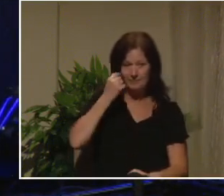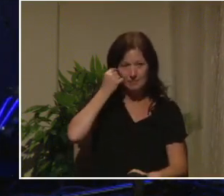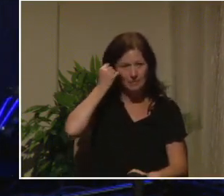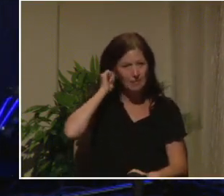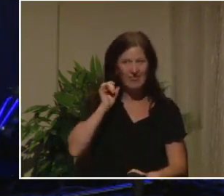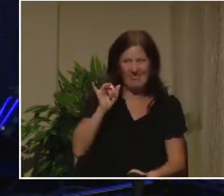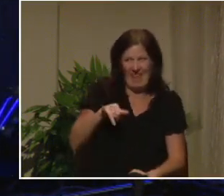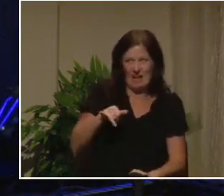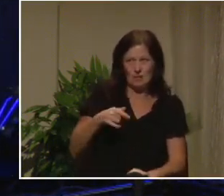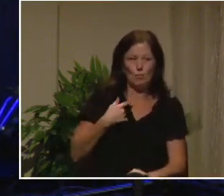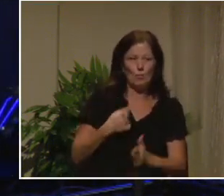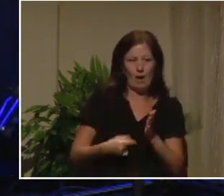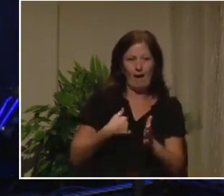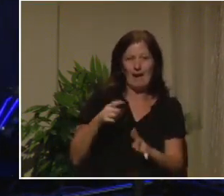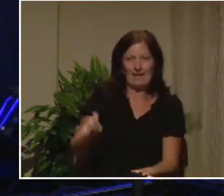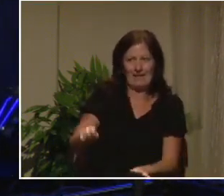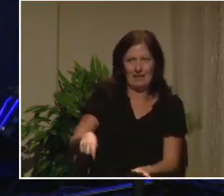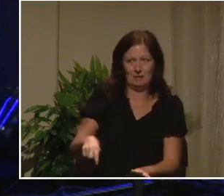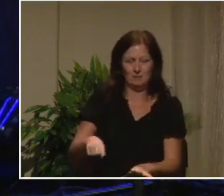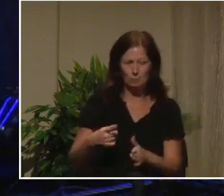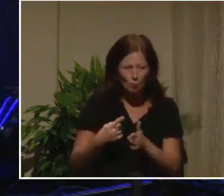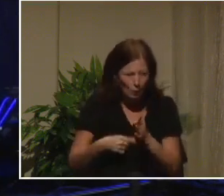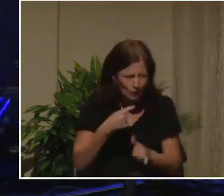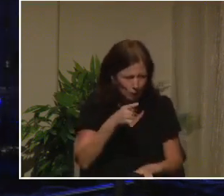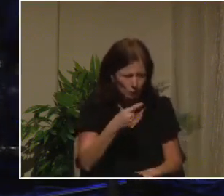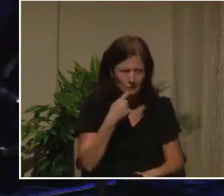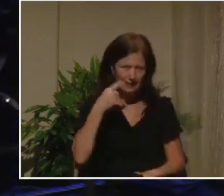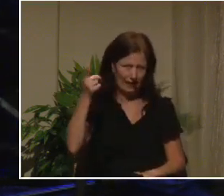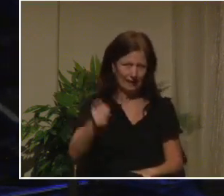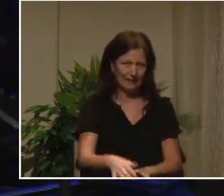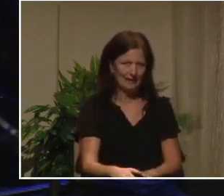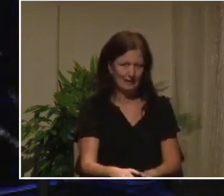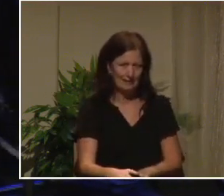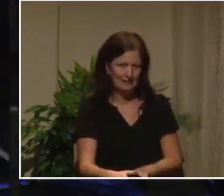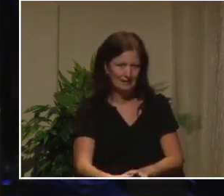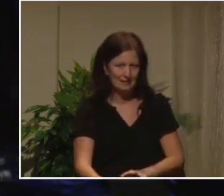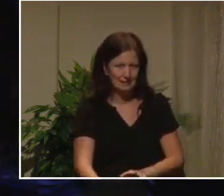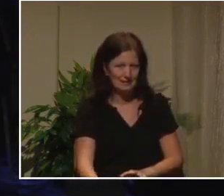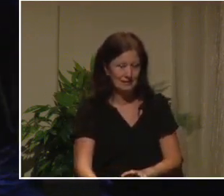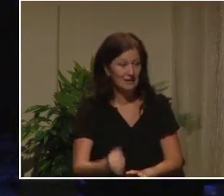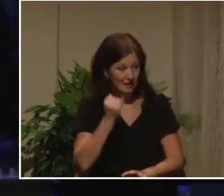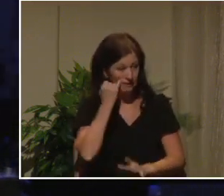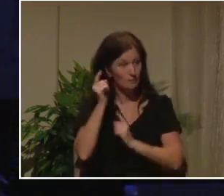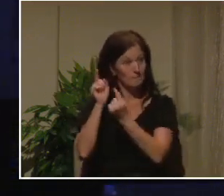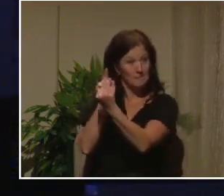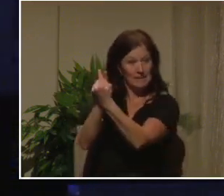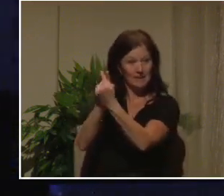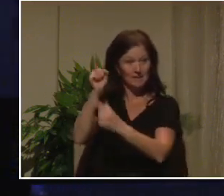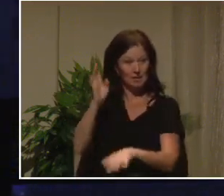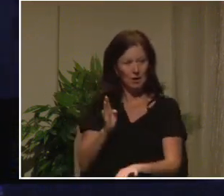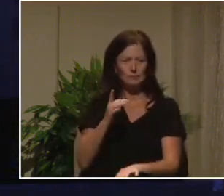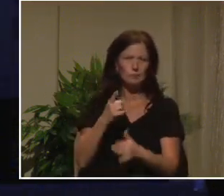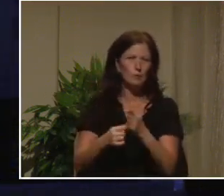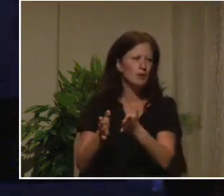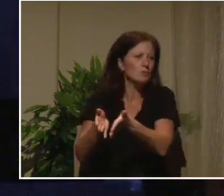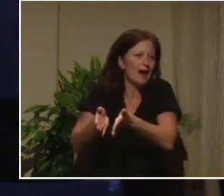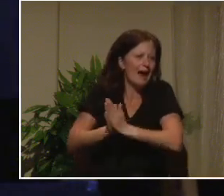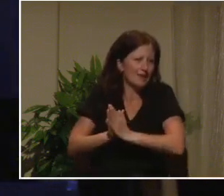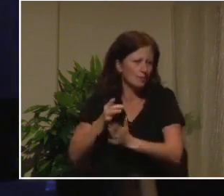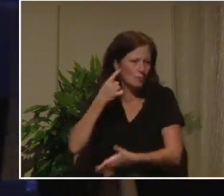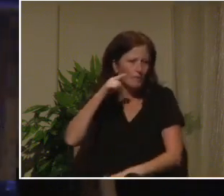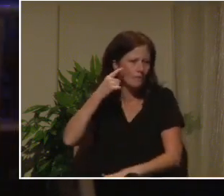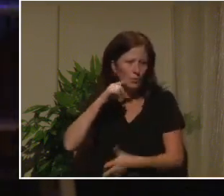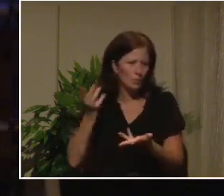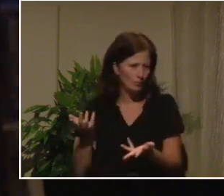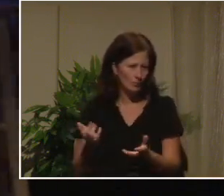I need. What would you say to God in that audience? So think about that. You got that in